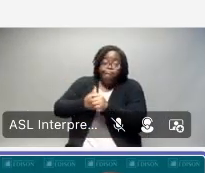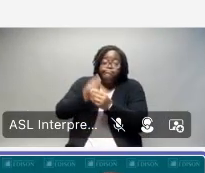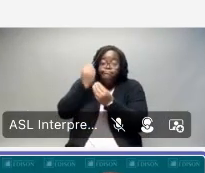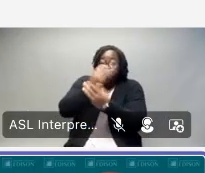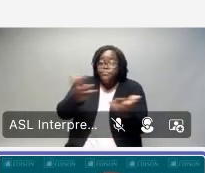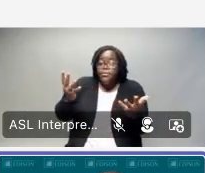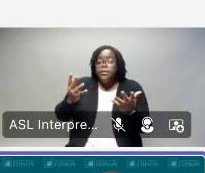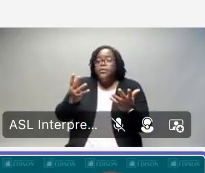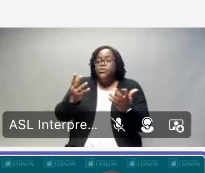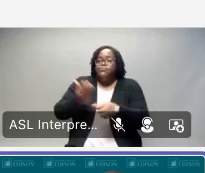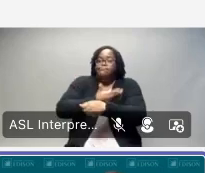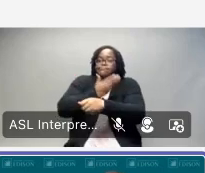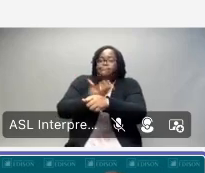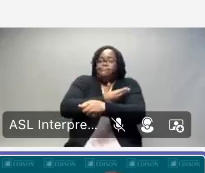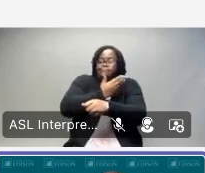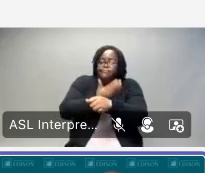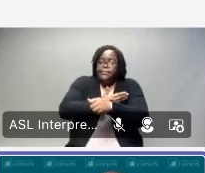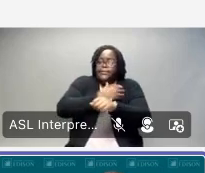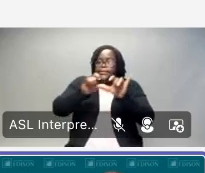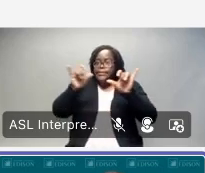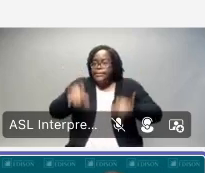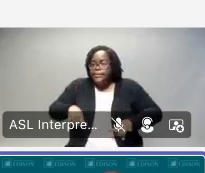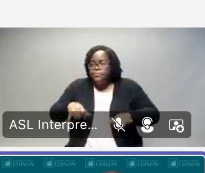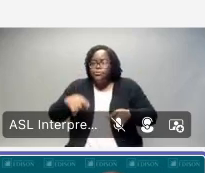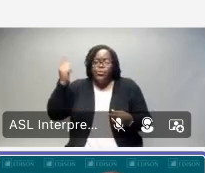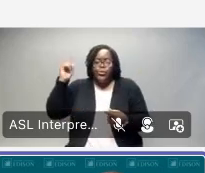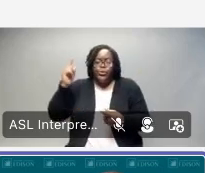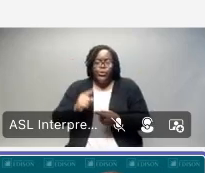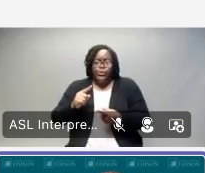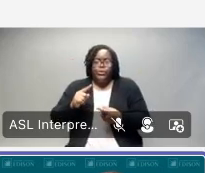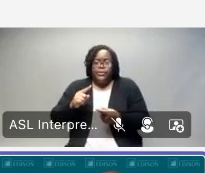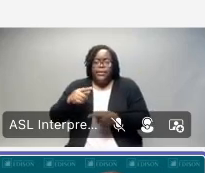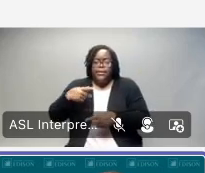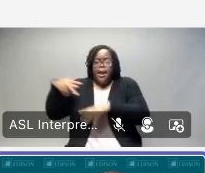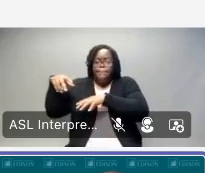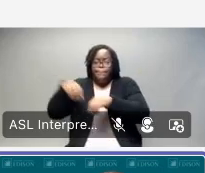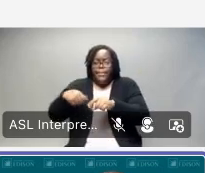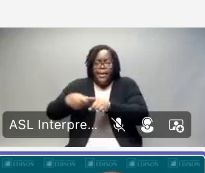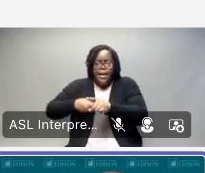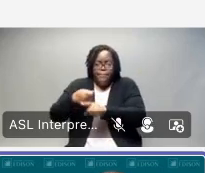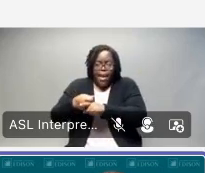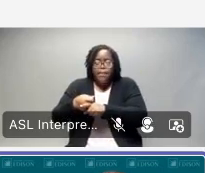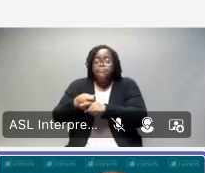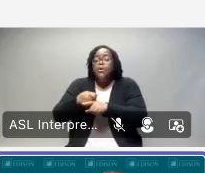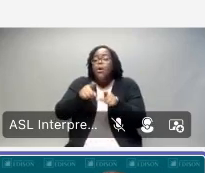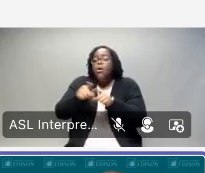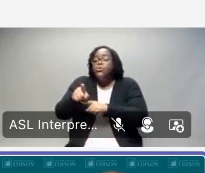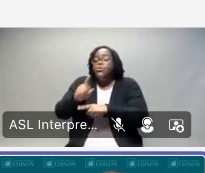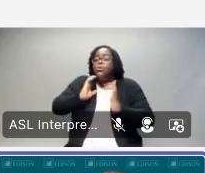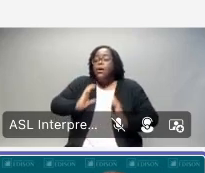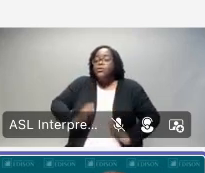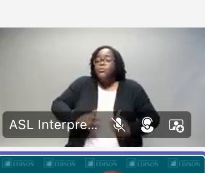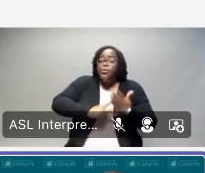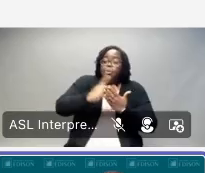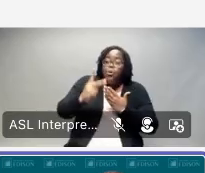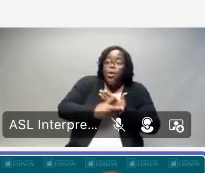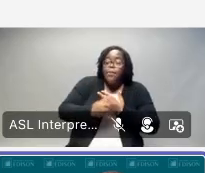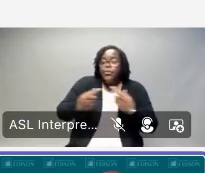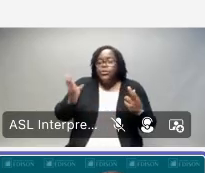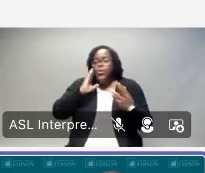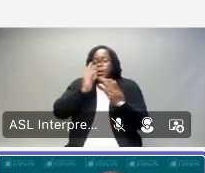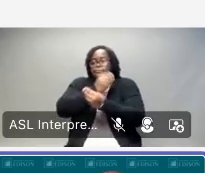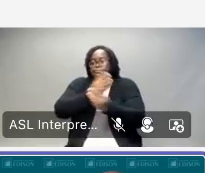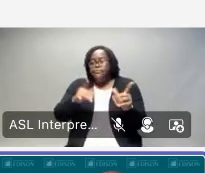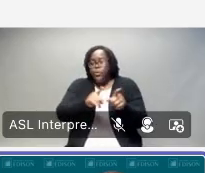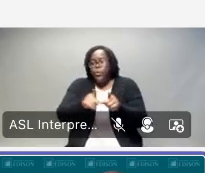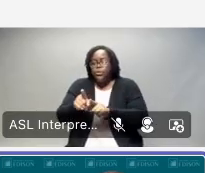to reduce some of the PSPS impacts and share information about customer programs and resources. So let's get started